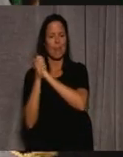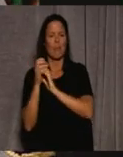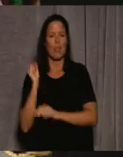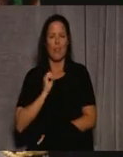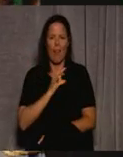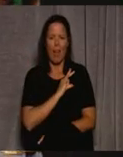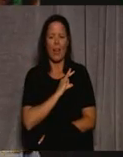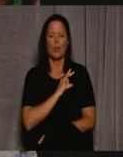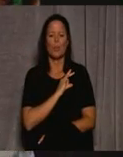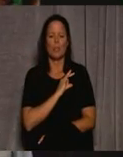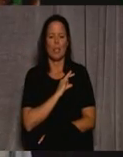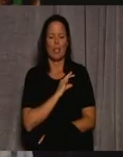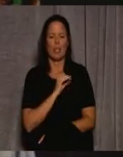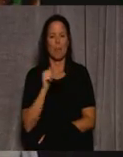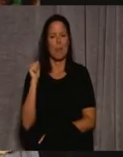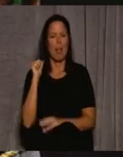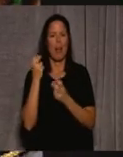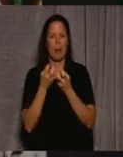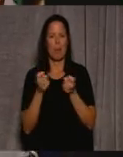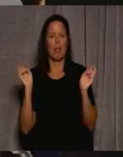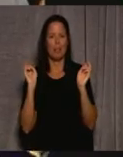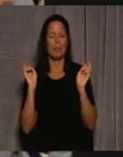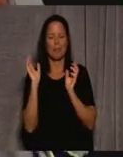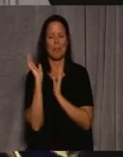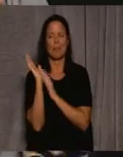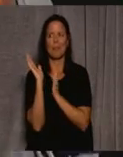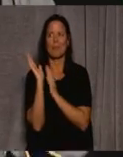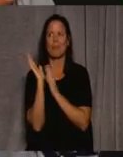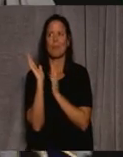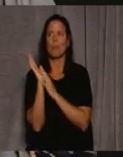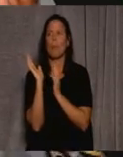faculty beyond me this afternoon.